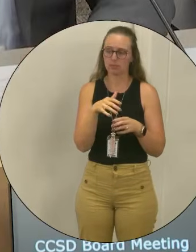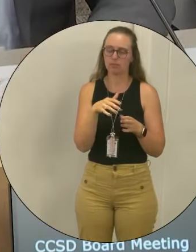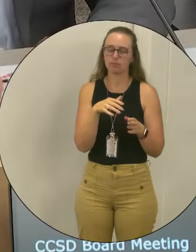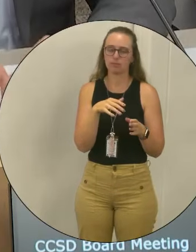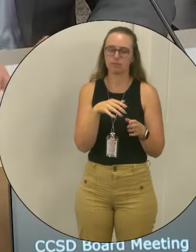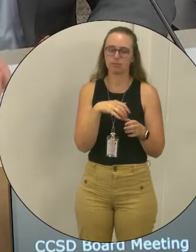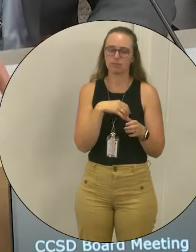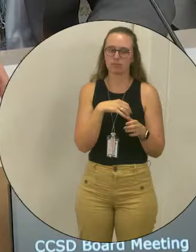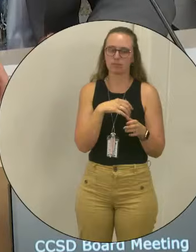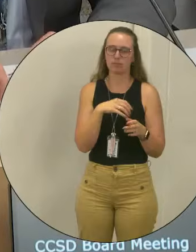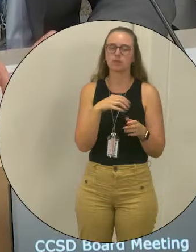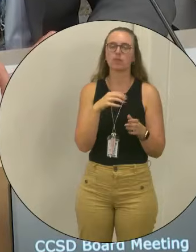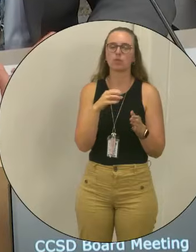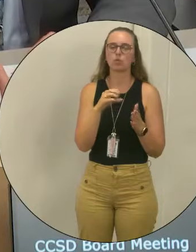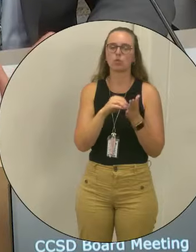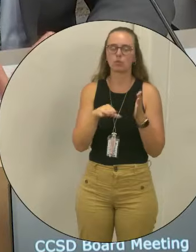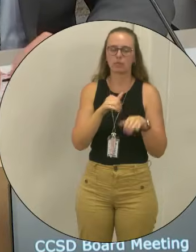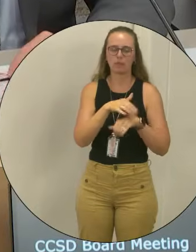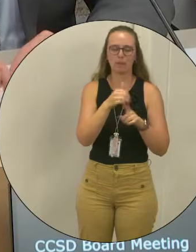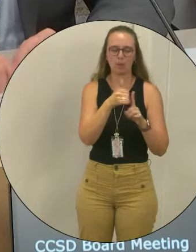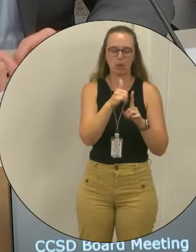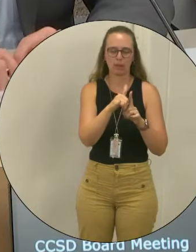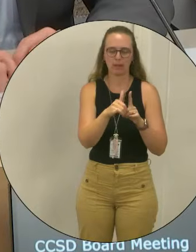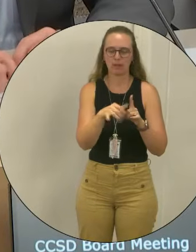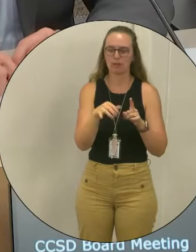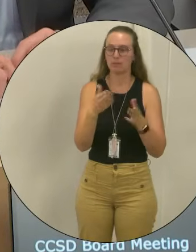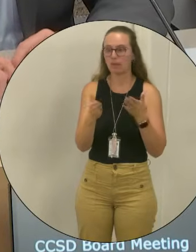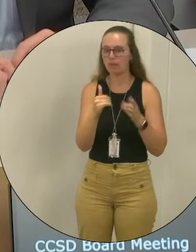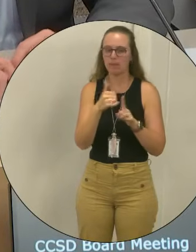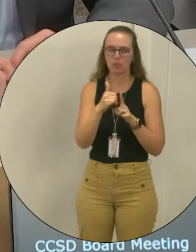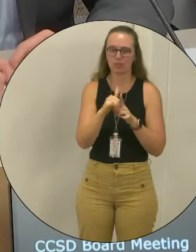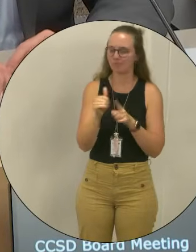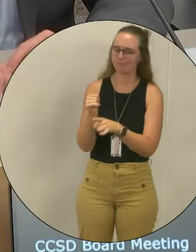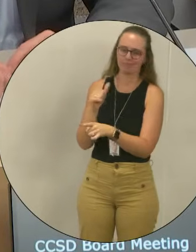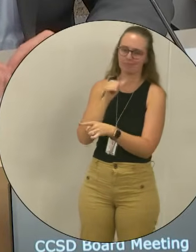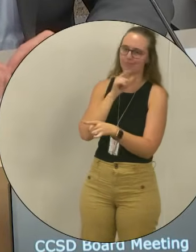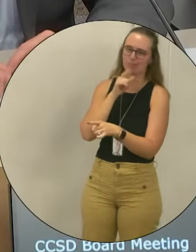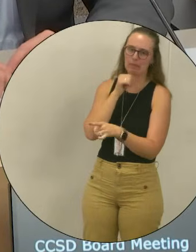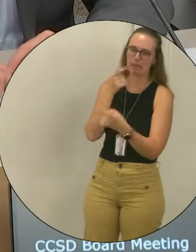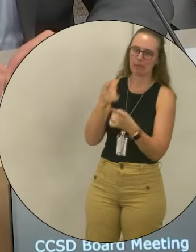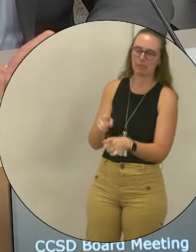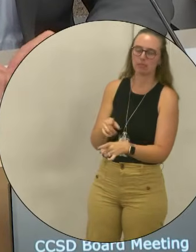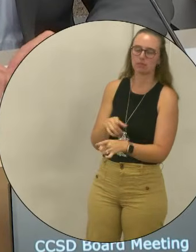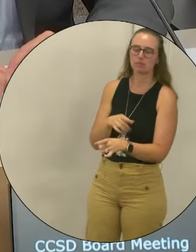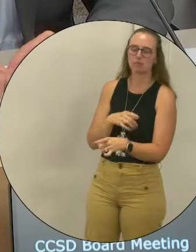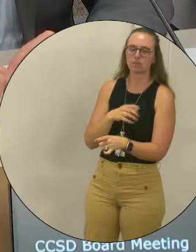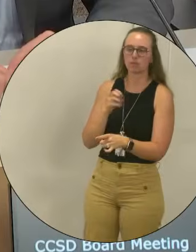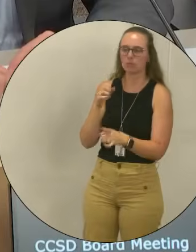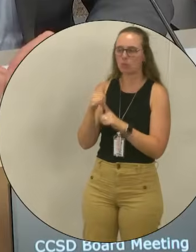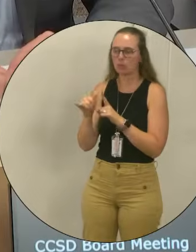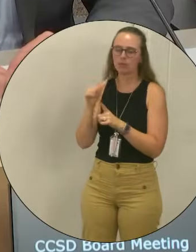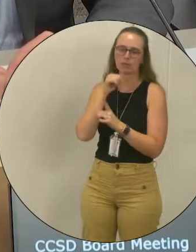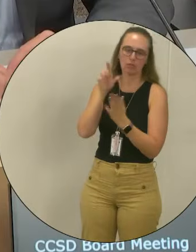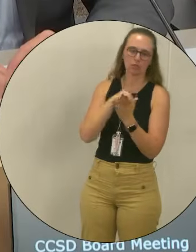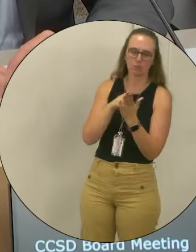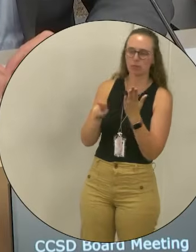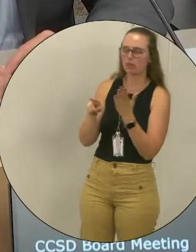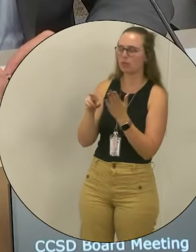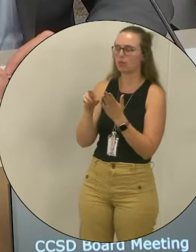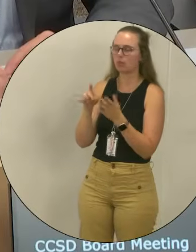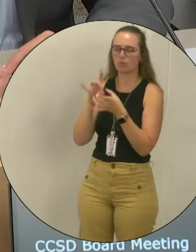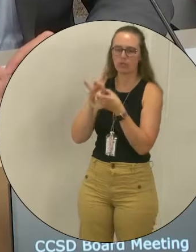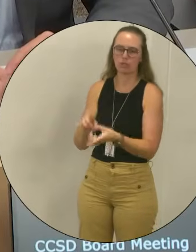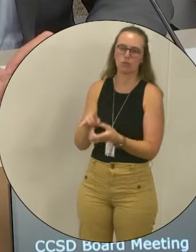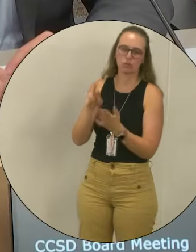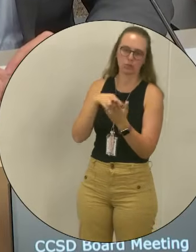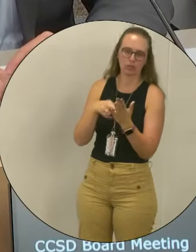student submits a bullying, and it comes back that that bullying is unsubstantiated as though it is not bullying or is not discrimination based on race or religion